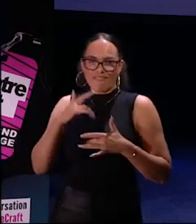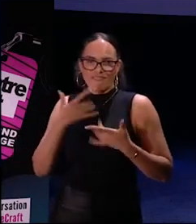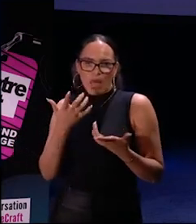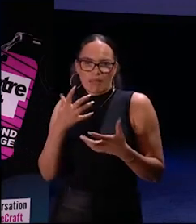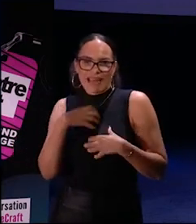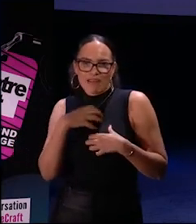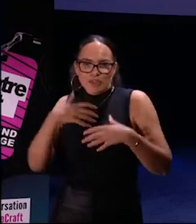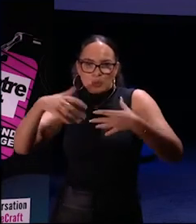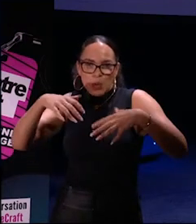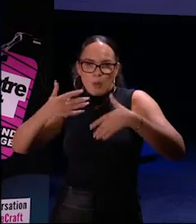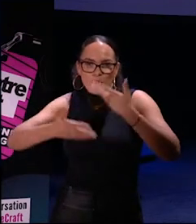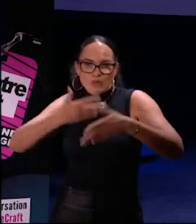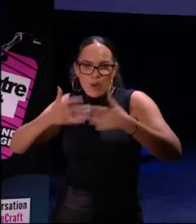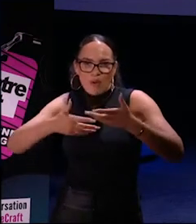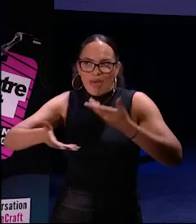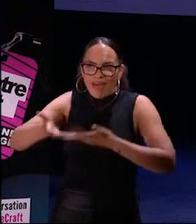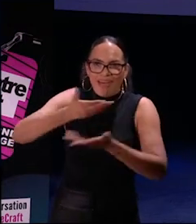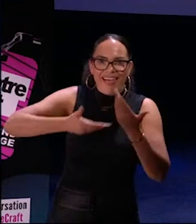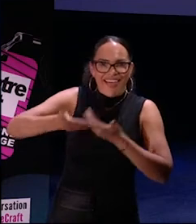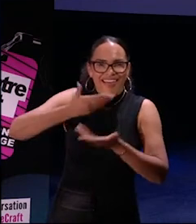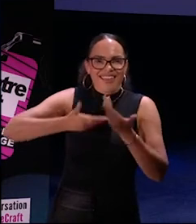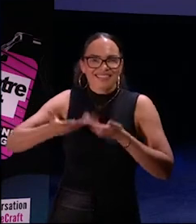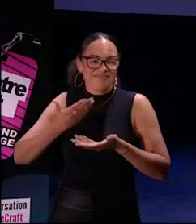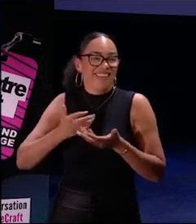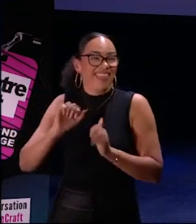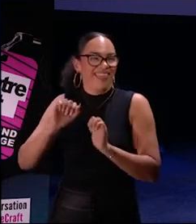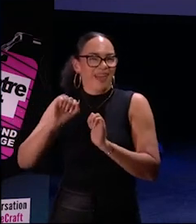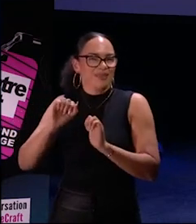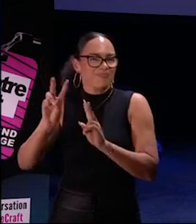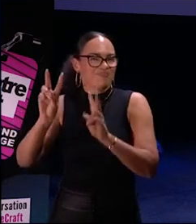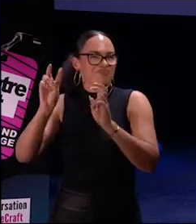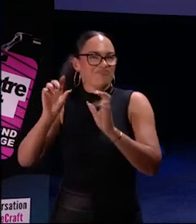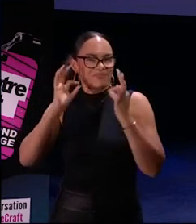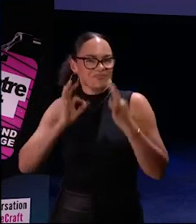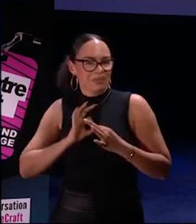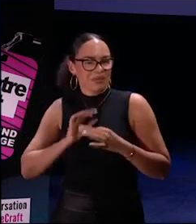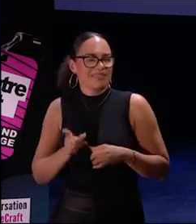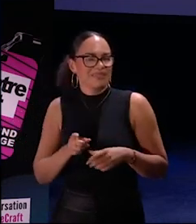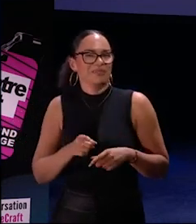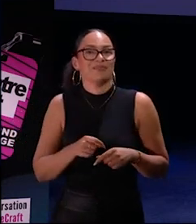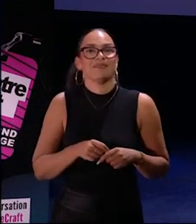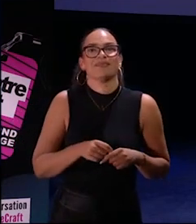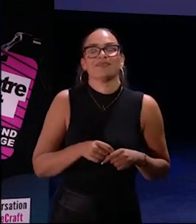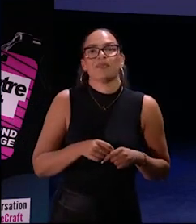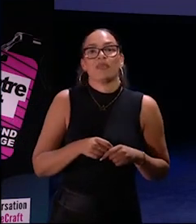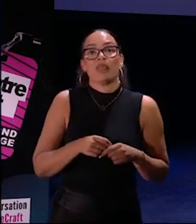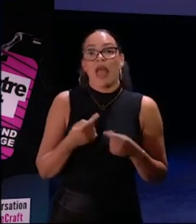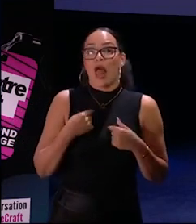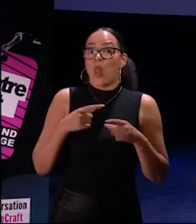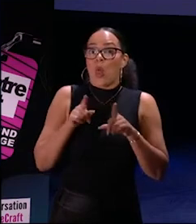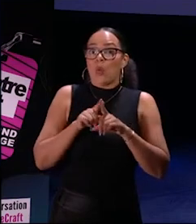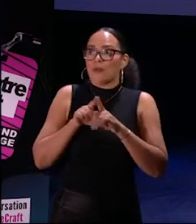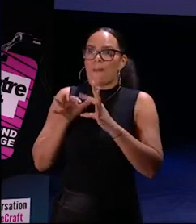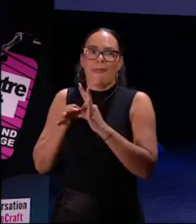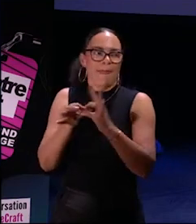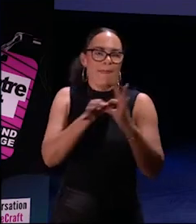story. And the thing for us was being able to work on that, but I also worked on that with people across the world. So we